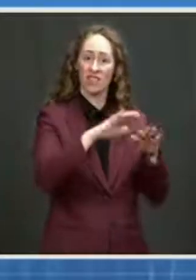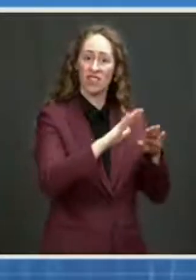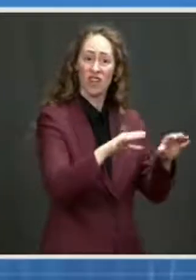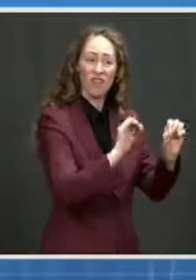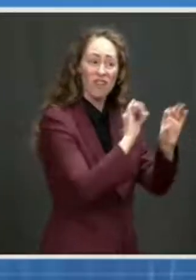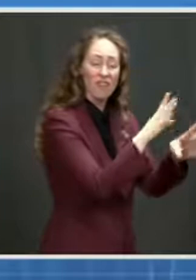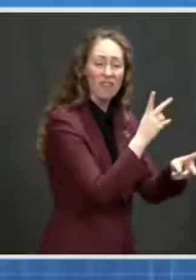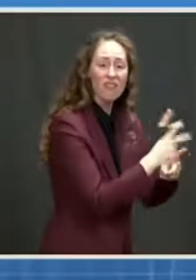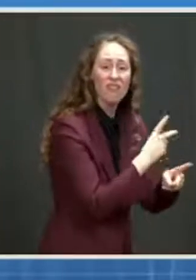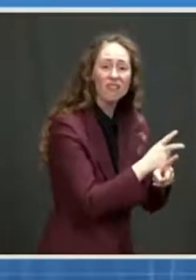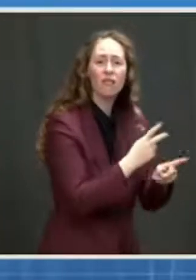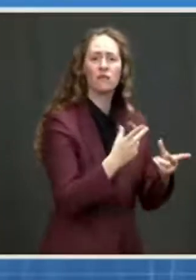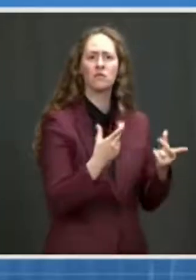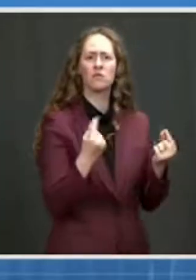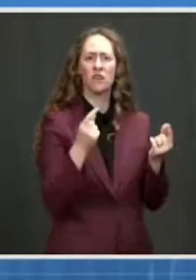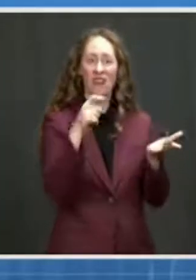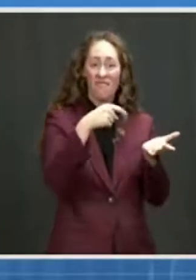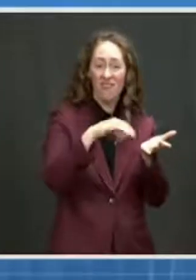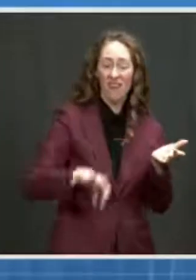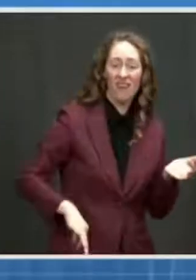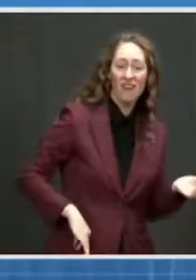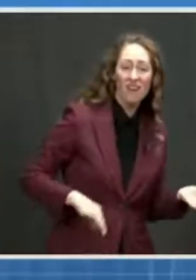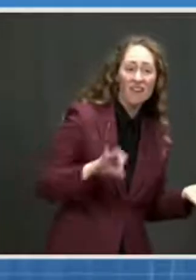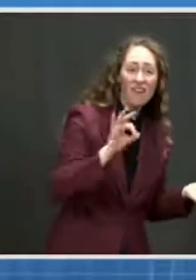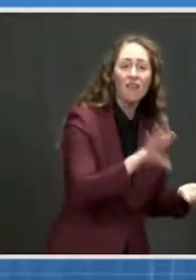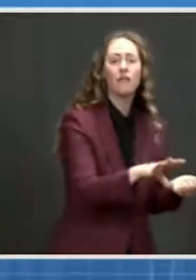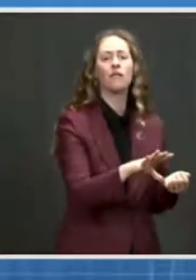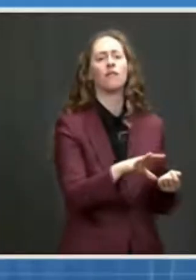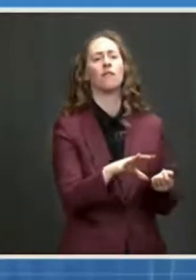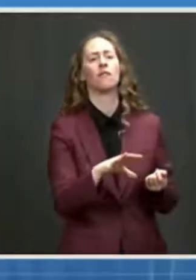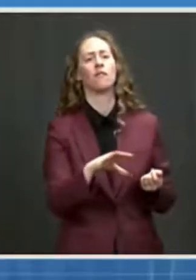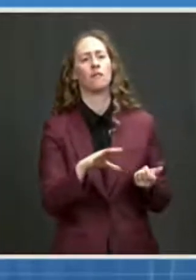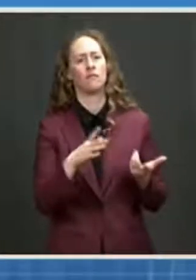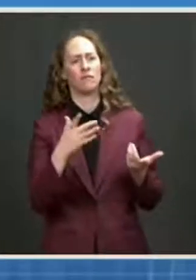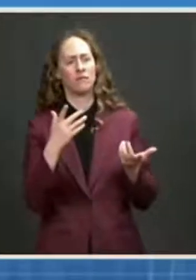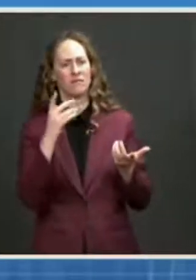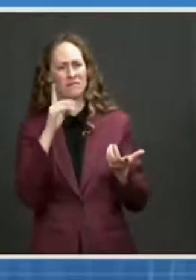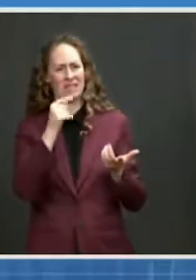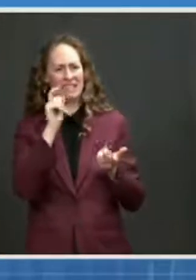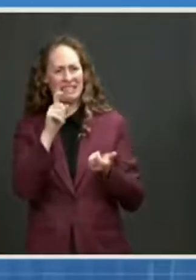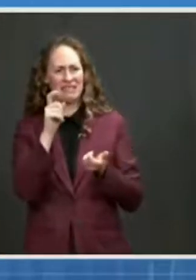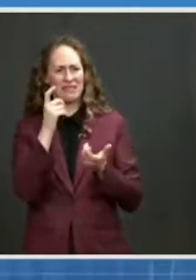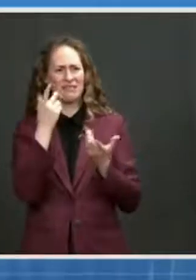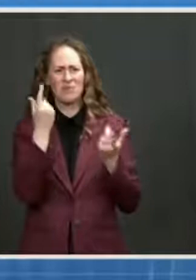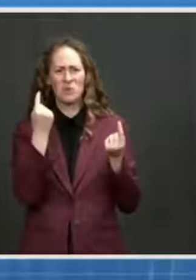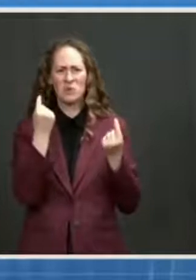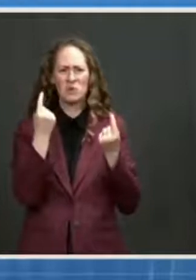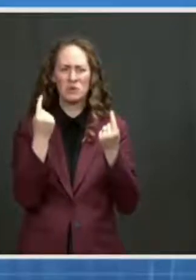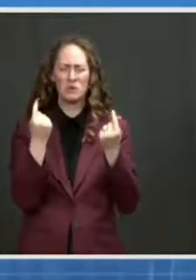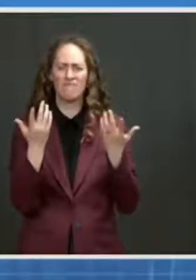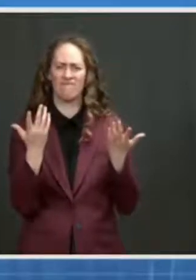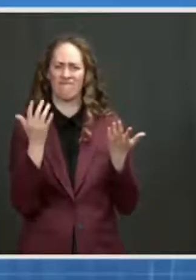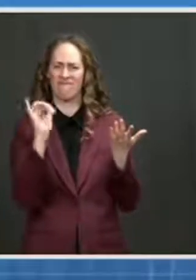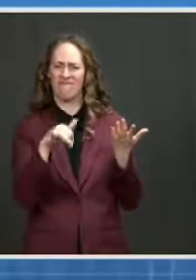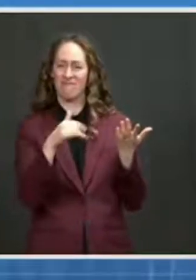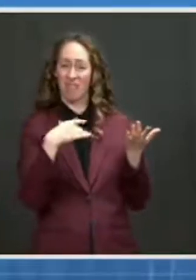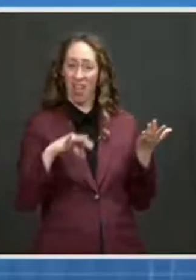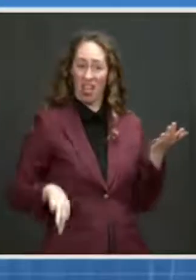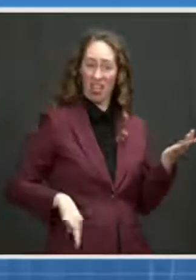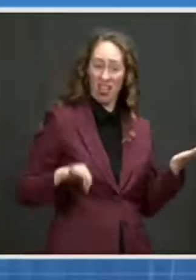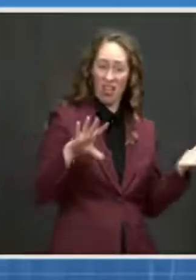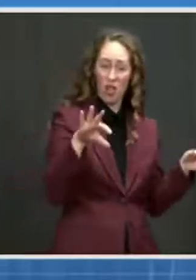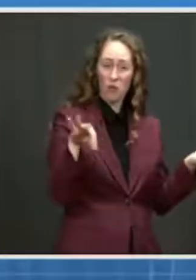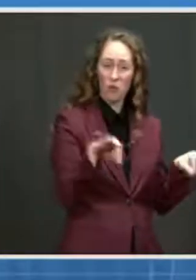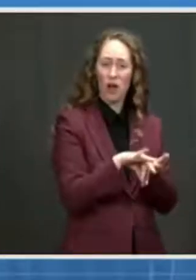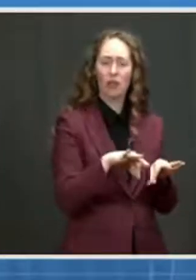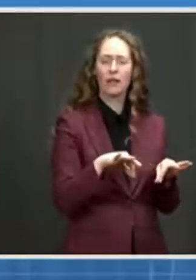risking a shockwave through a family's finances is just not tenable. So the COVID-19 response team has focused on addressing each